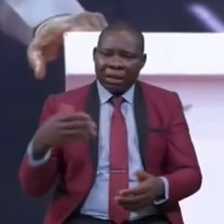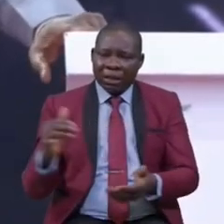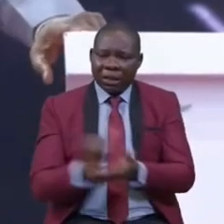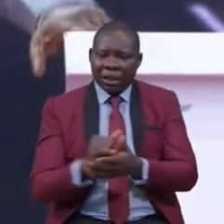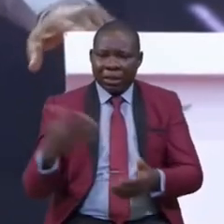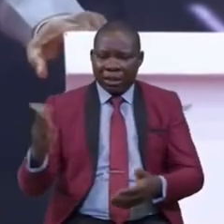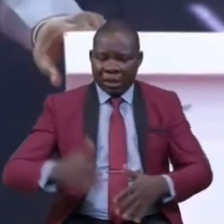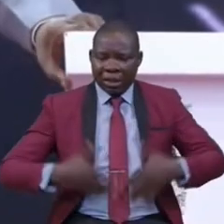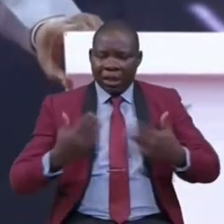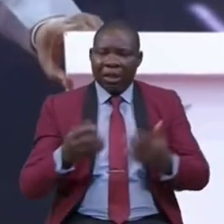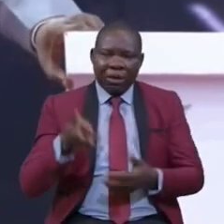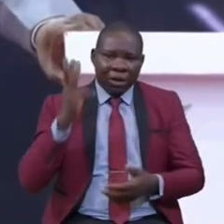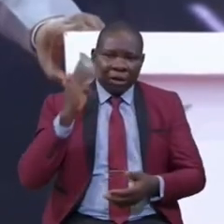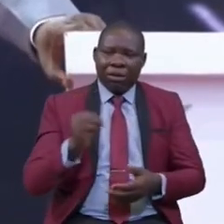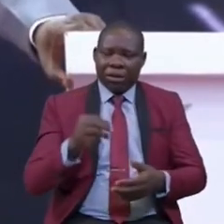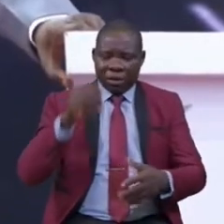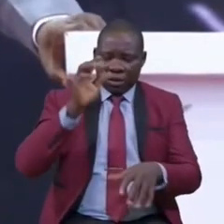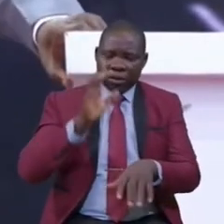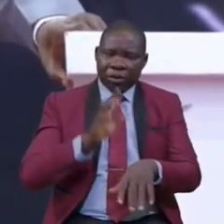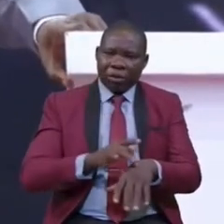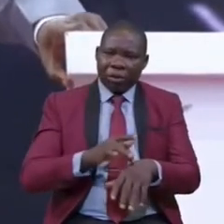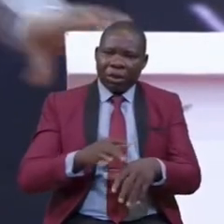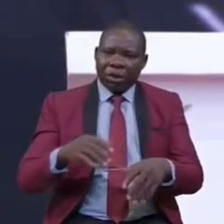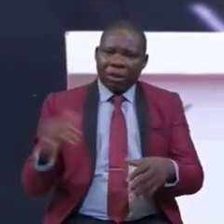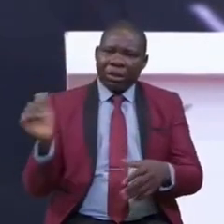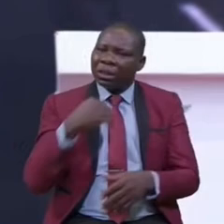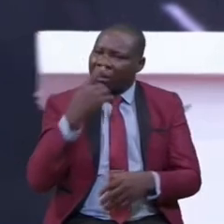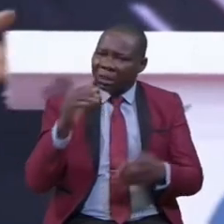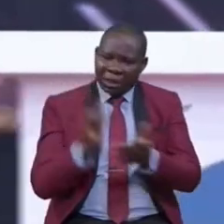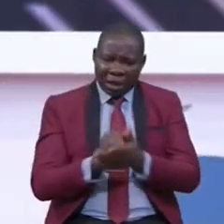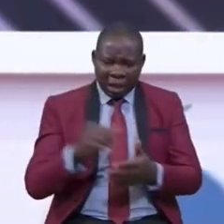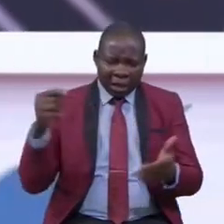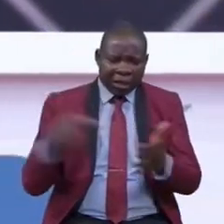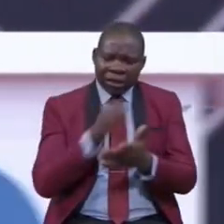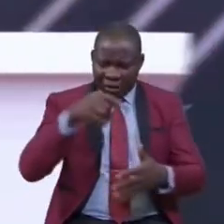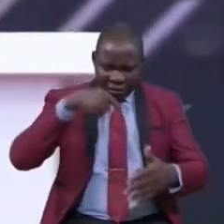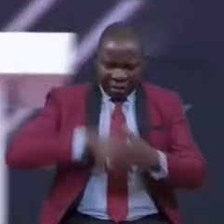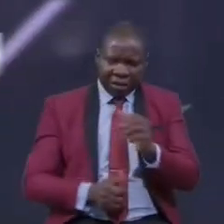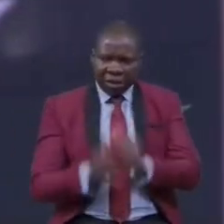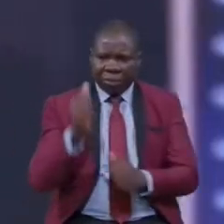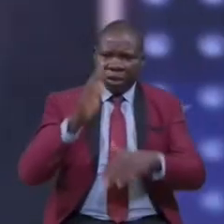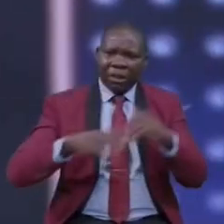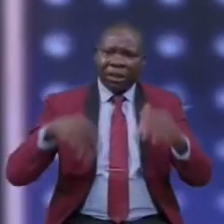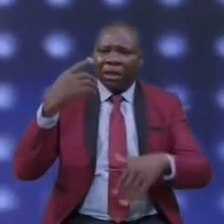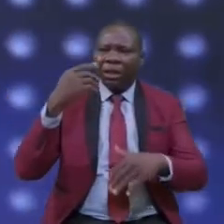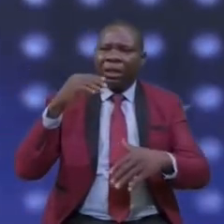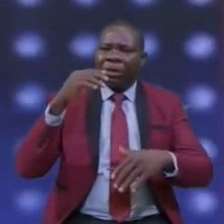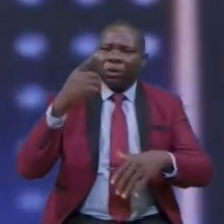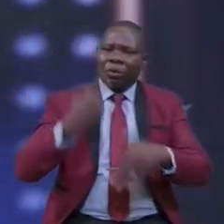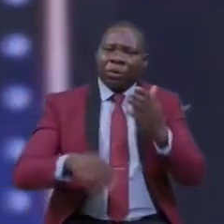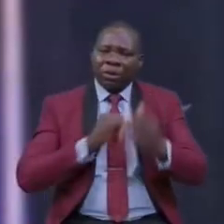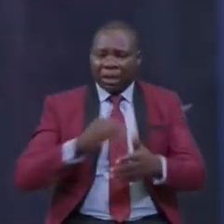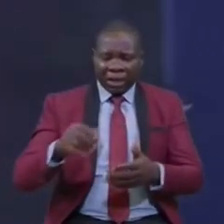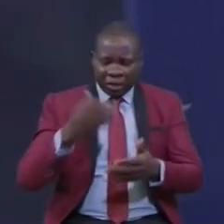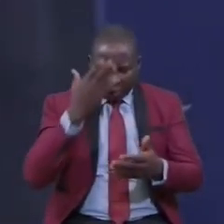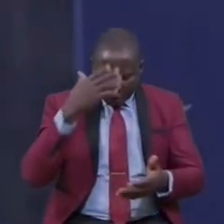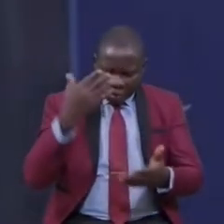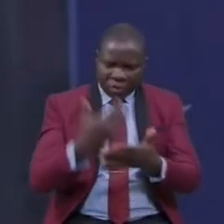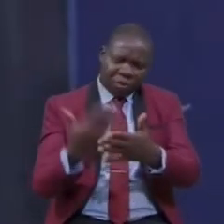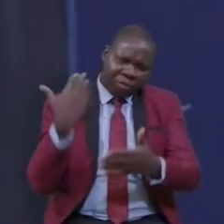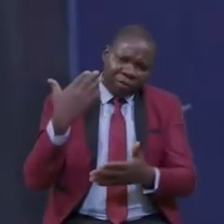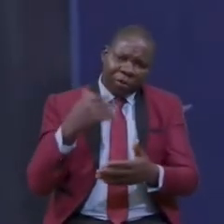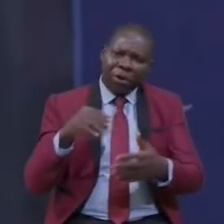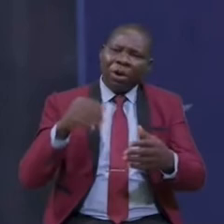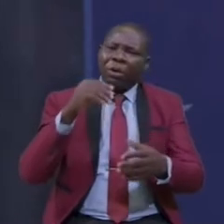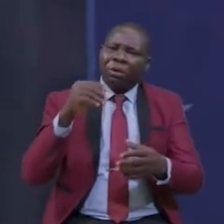is deeper than what I knew before. This is deeper than what I got before. Other people who had been saved and they read those articles, they